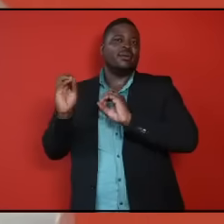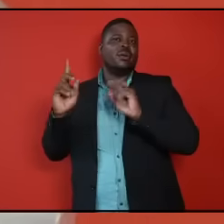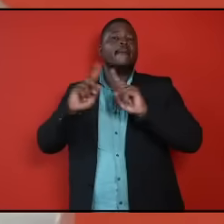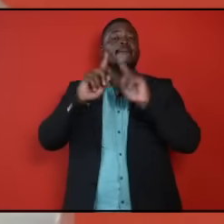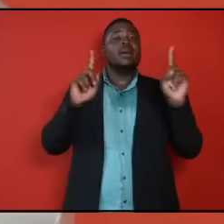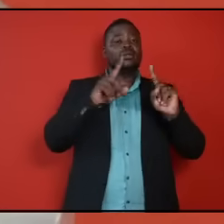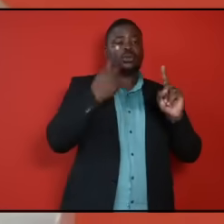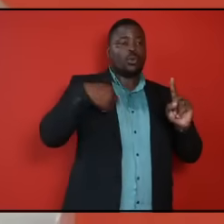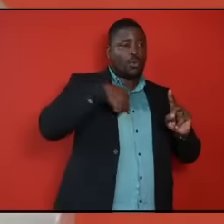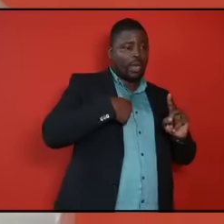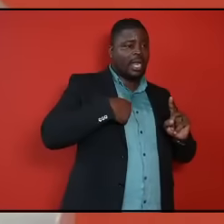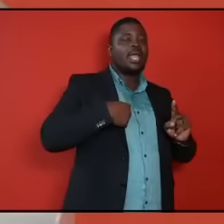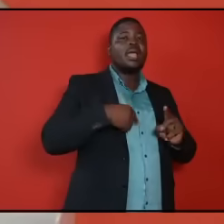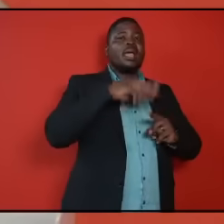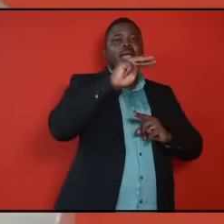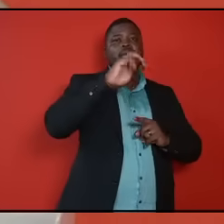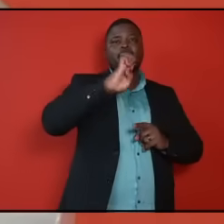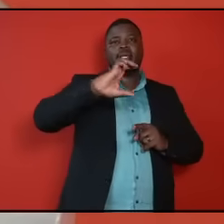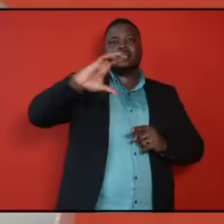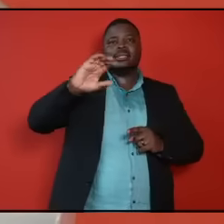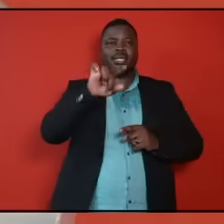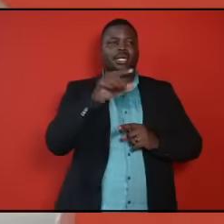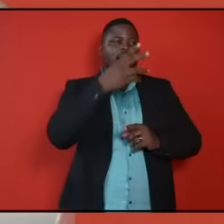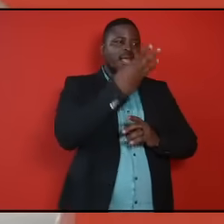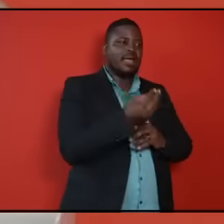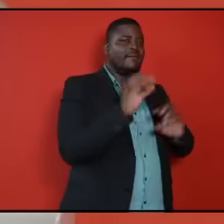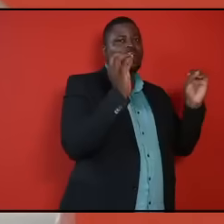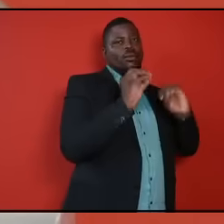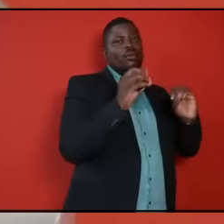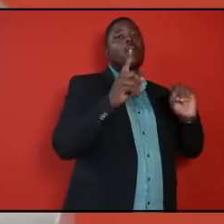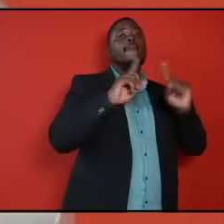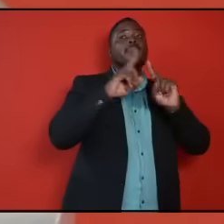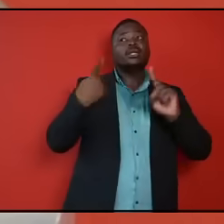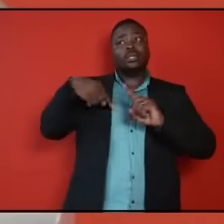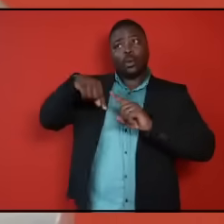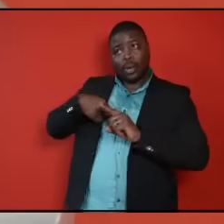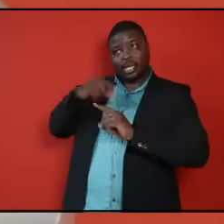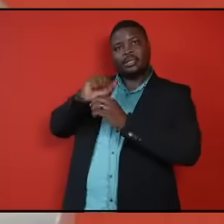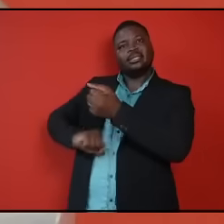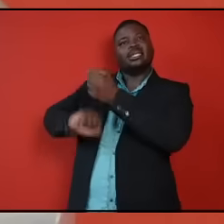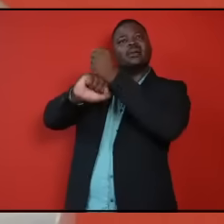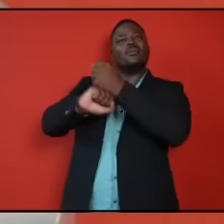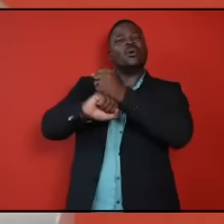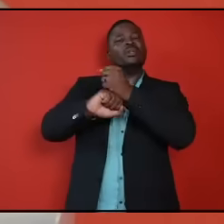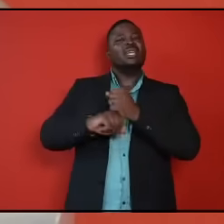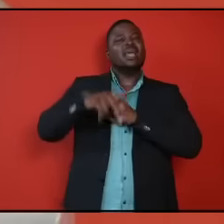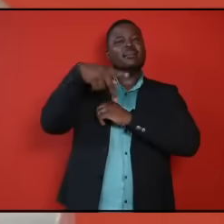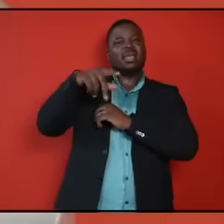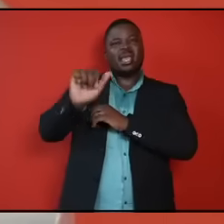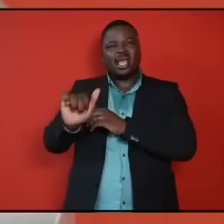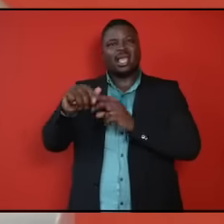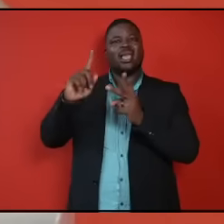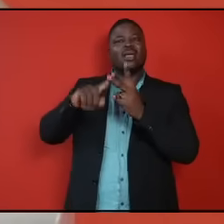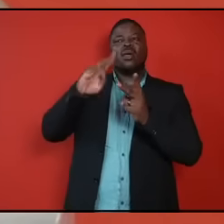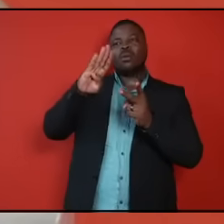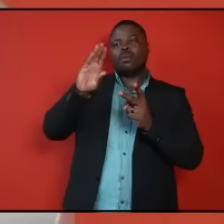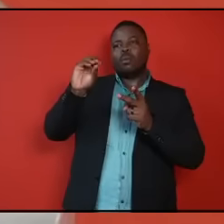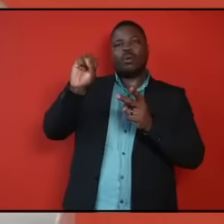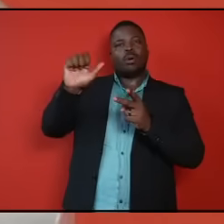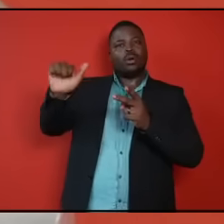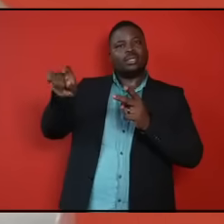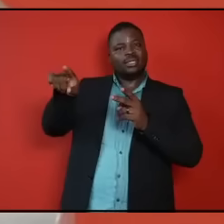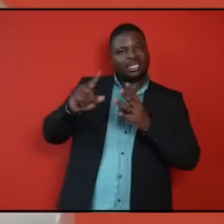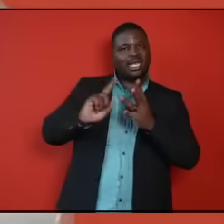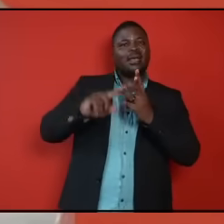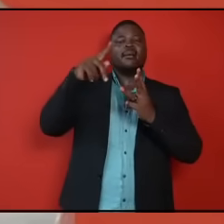voting for a budget that is going to serve PA, Bosa, IFP people. Why do